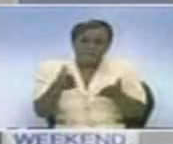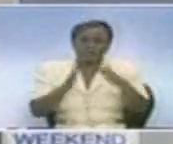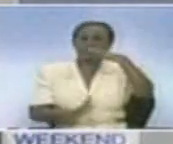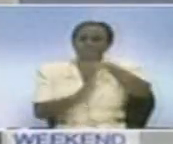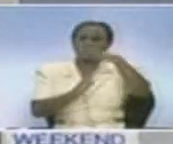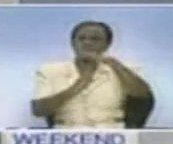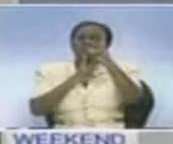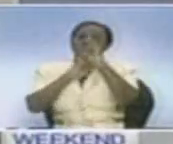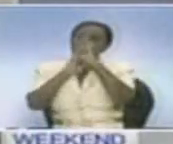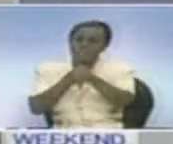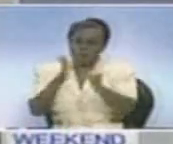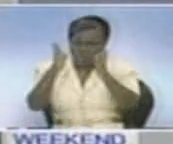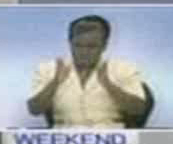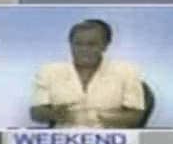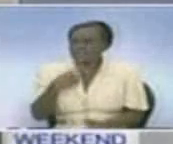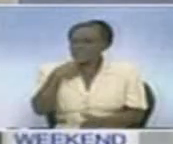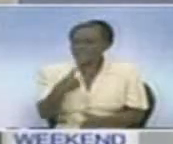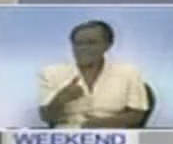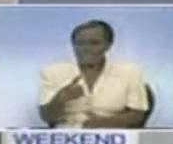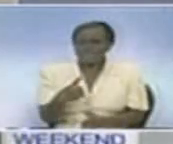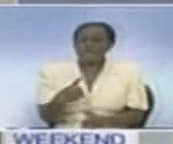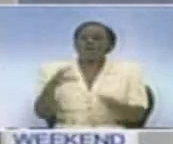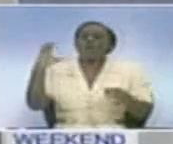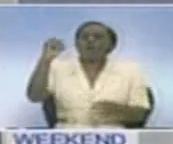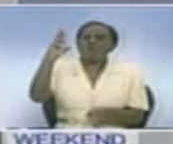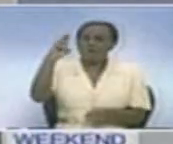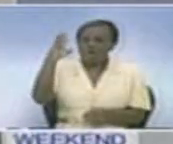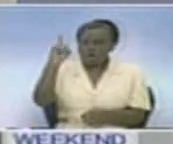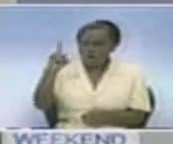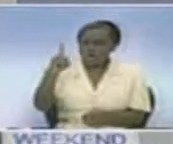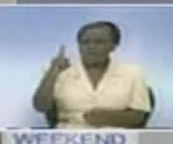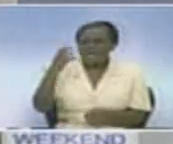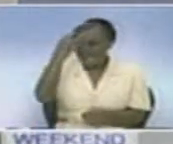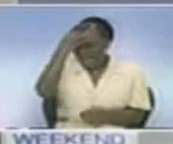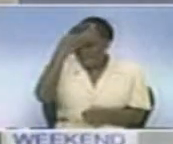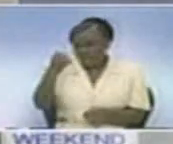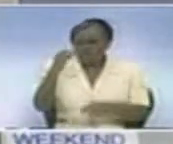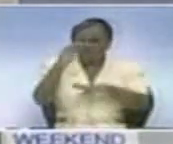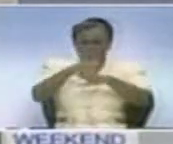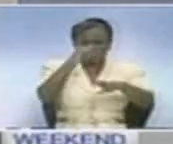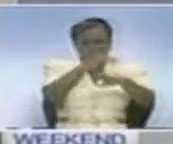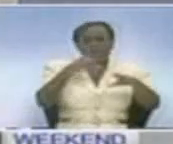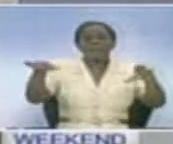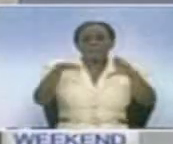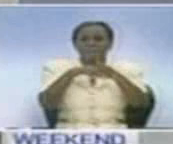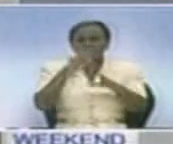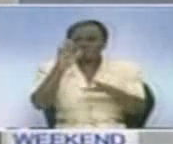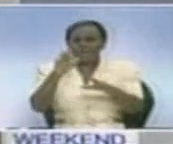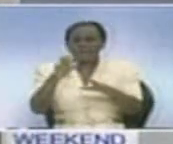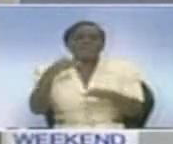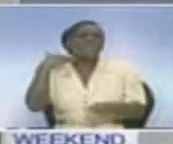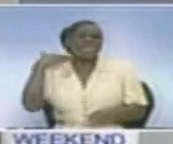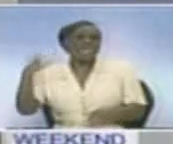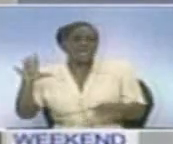reporter Sam Ogina now tells us, the Court family is quite upset by summonses on some of their members over alleged